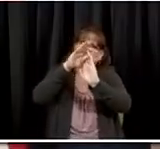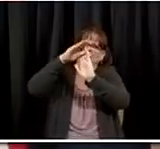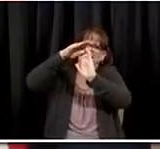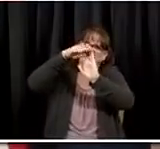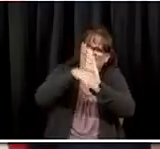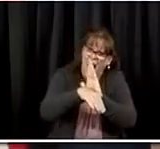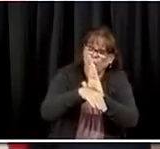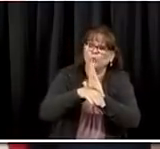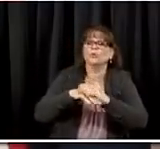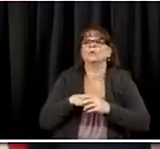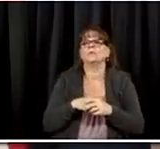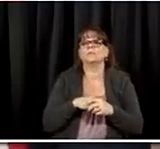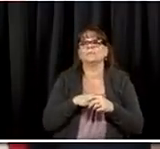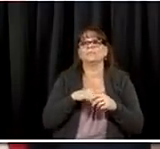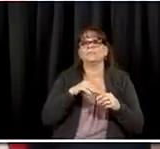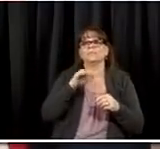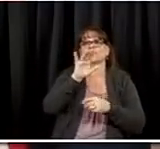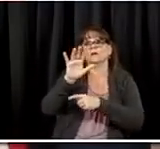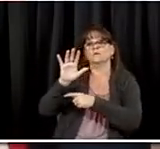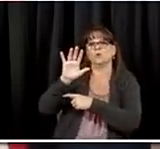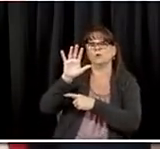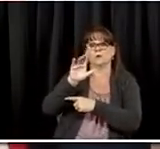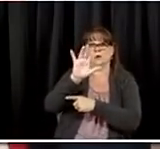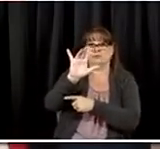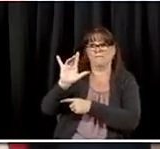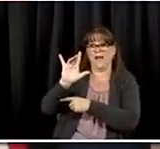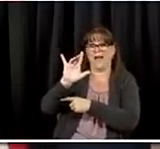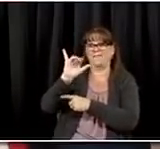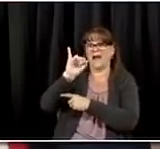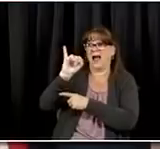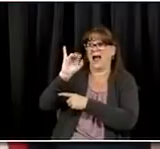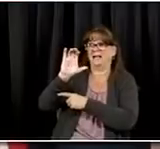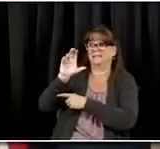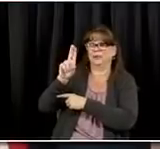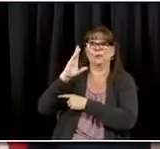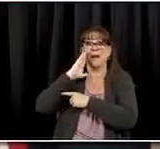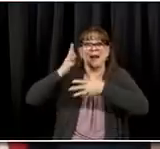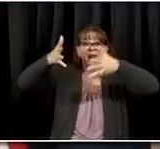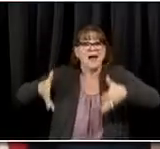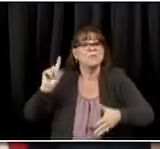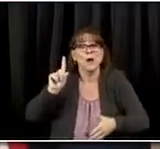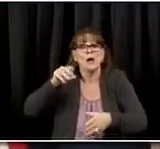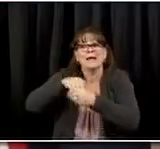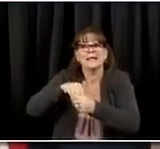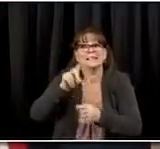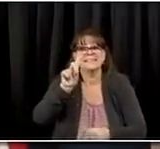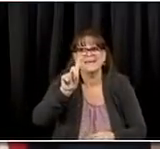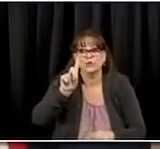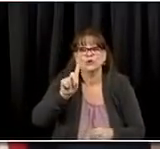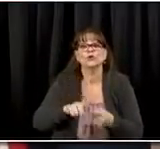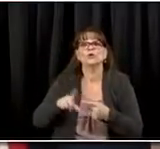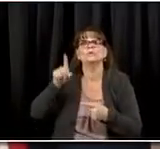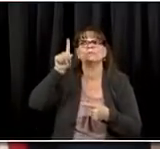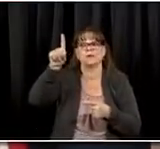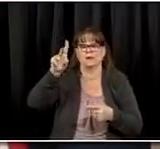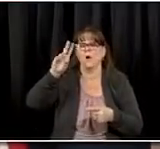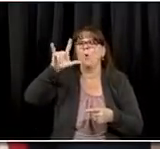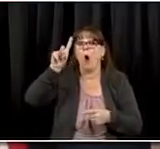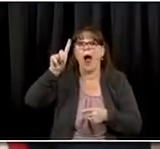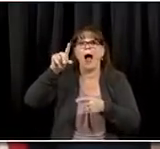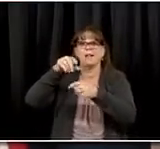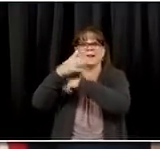25 ICU beds in Denver, 3 in Weld, 5 in Pueblo, 14 in Colorado Springs, down to very low numbers of